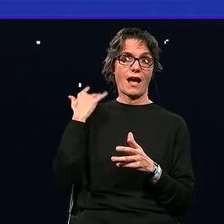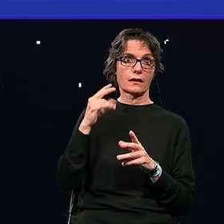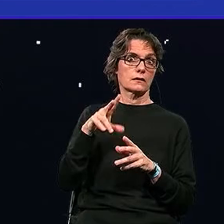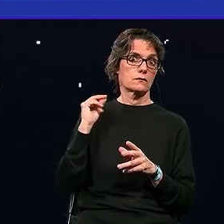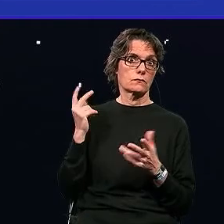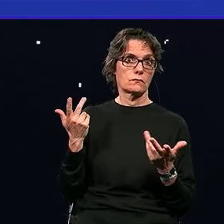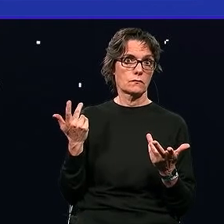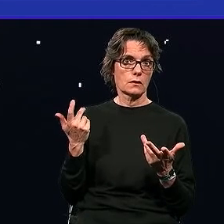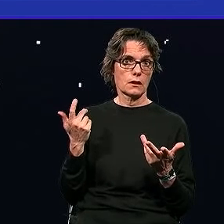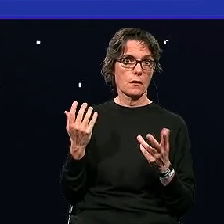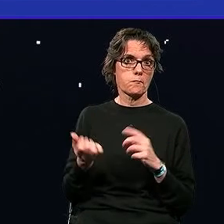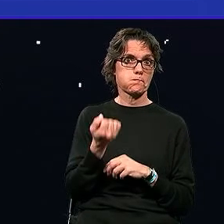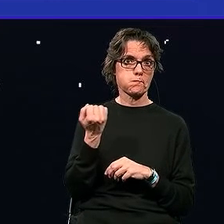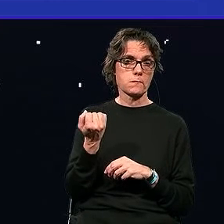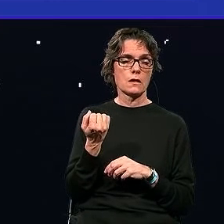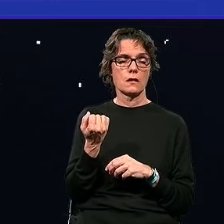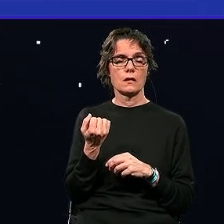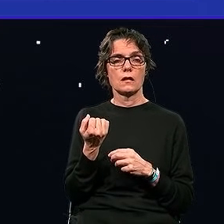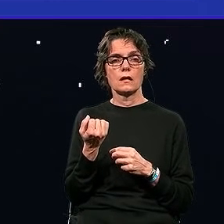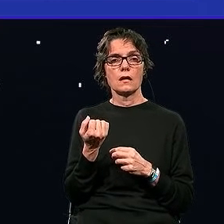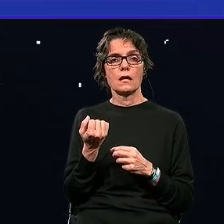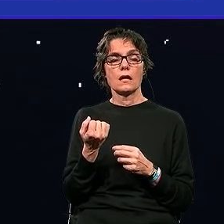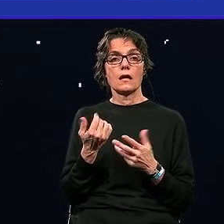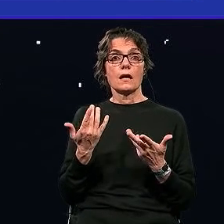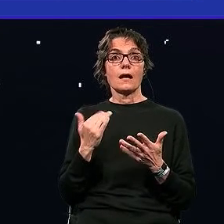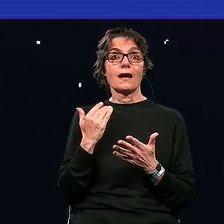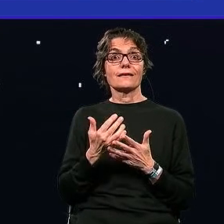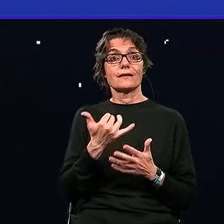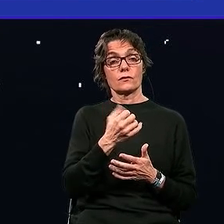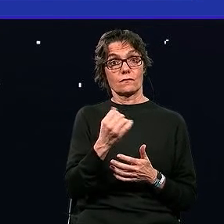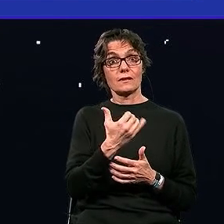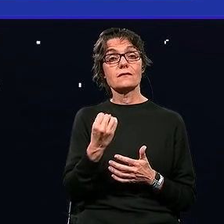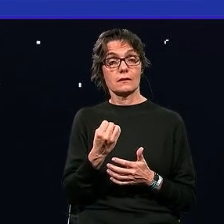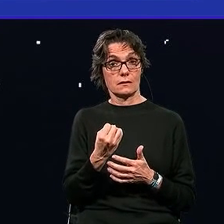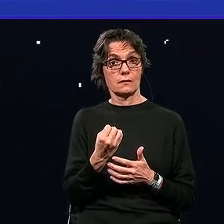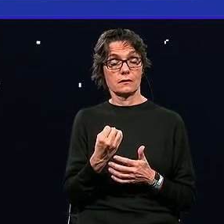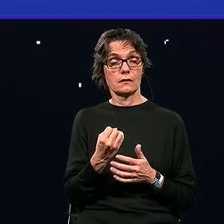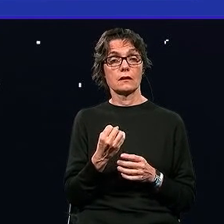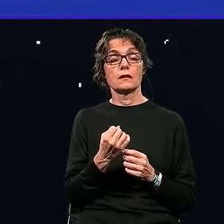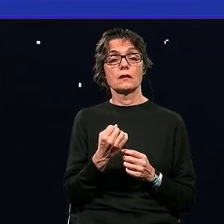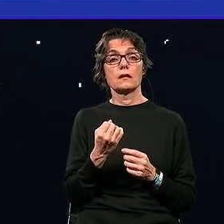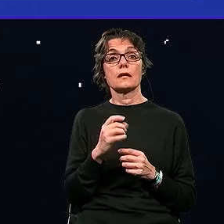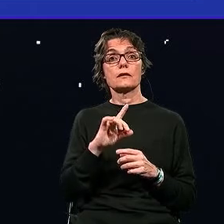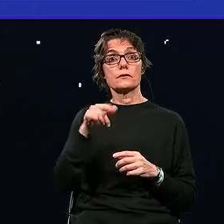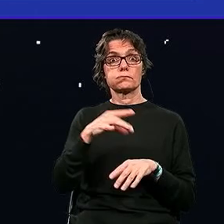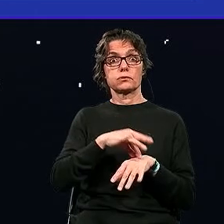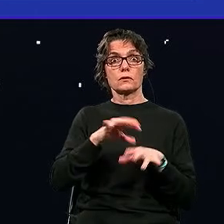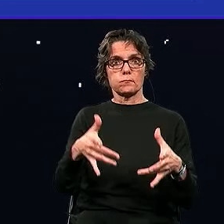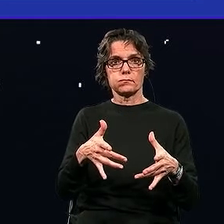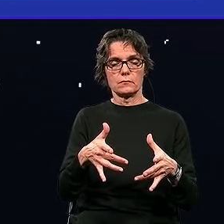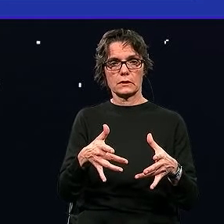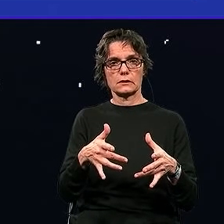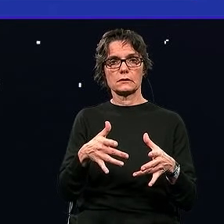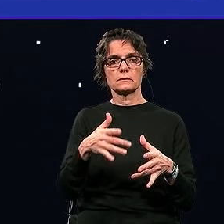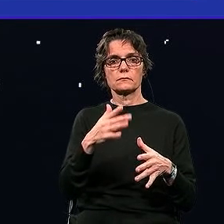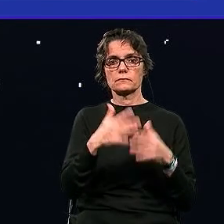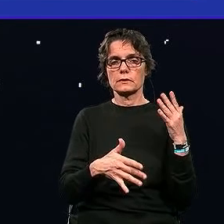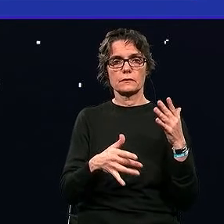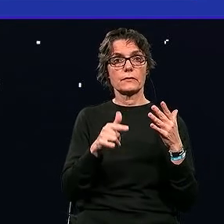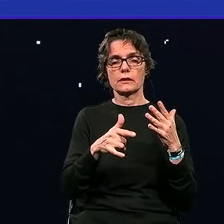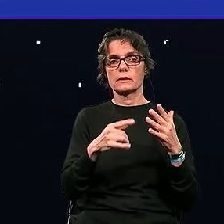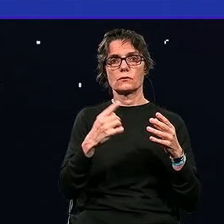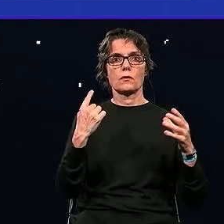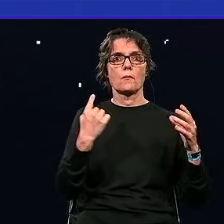before, or never before until 2020. And then, of course, the pandemic came along, and we all went